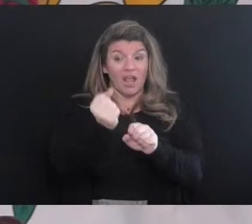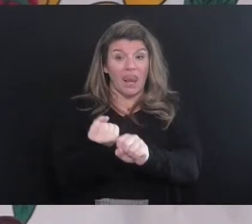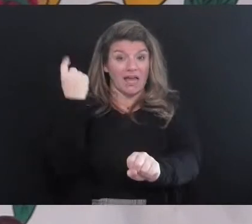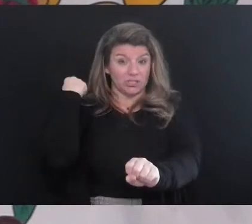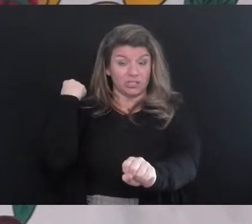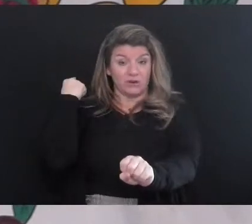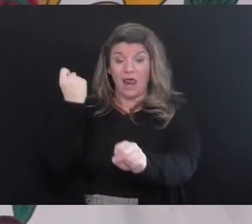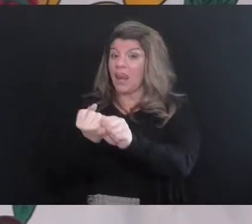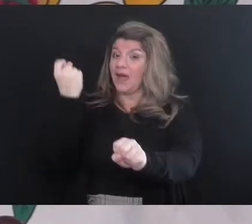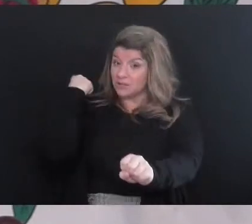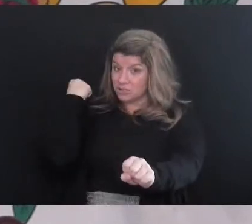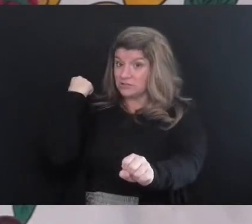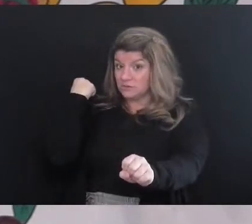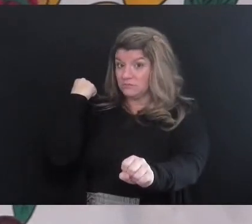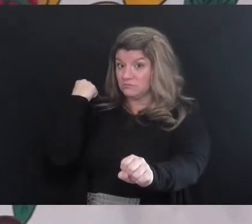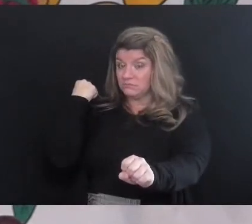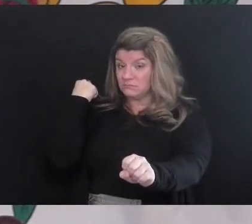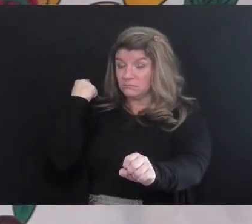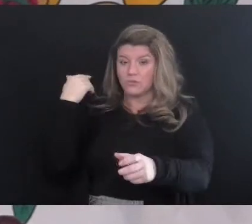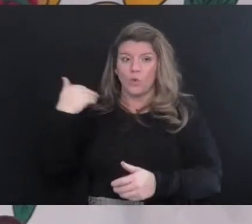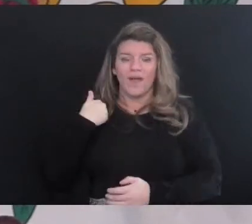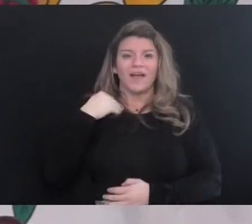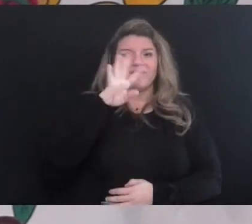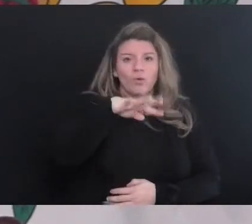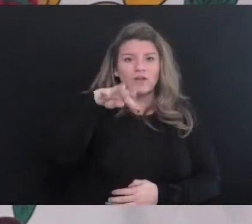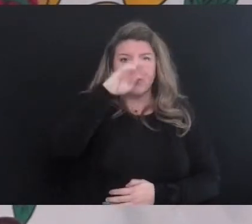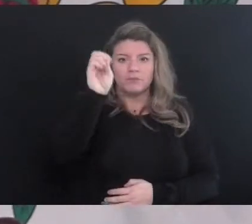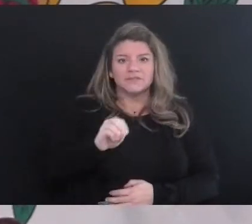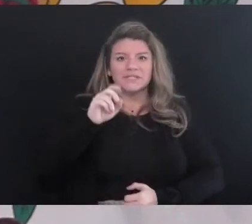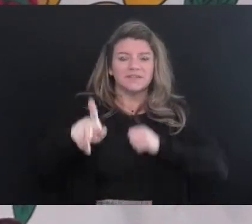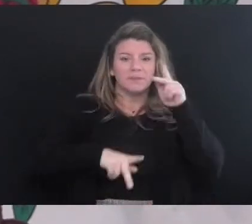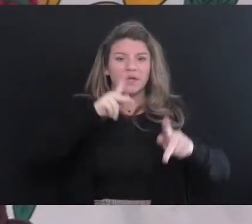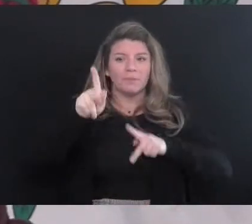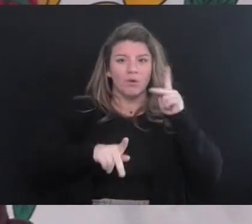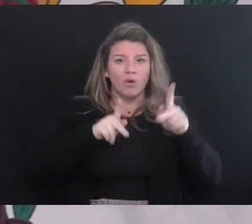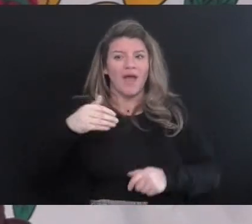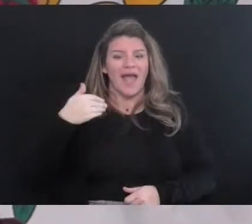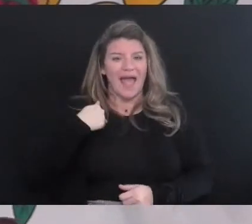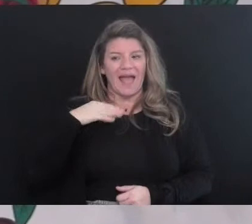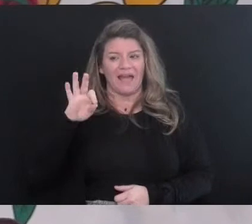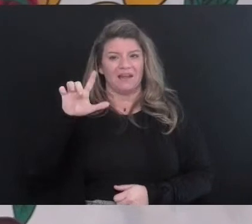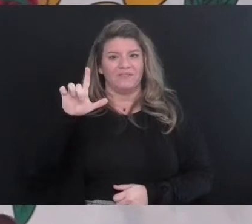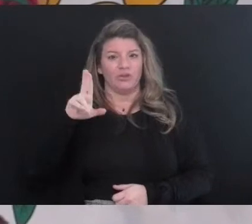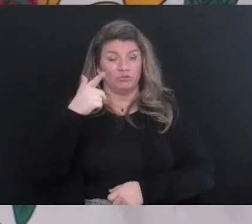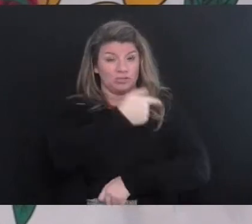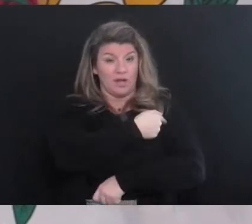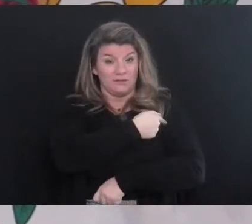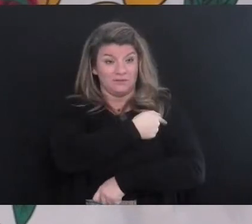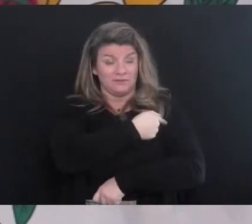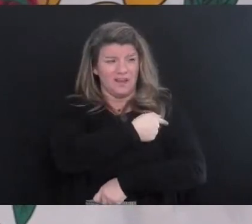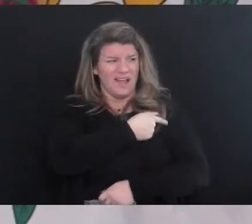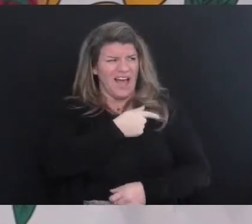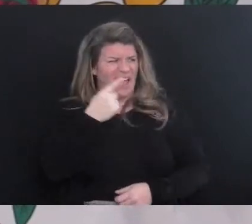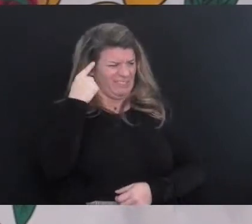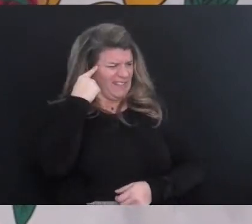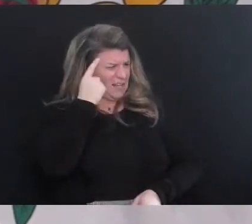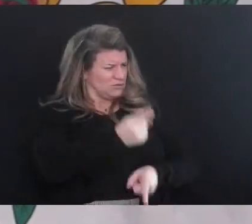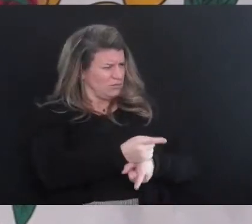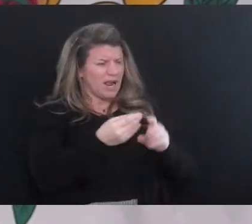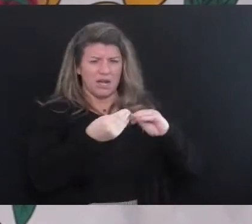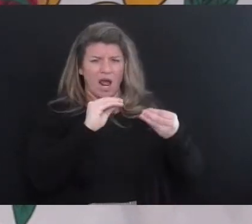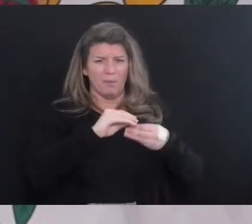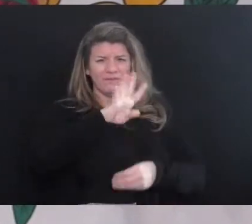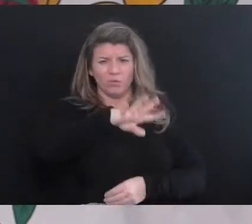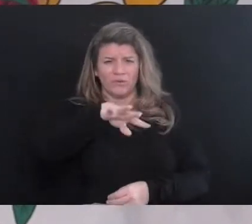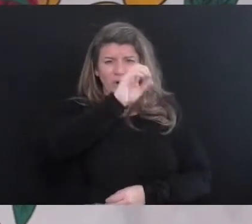year, we had 44% of our folks that had a flu vaccine now, and I think that's the number she said.